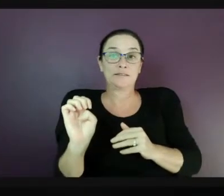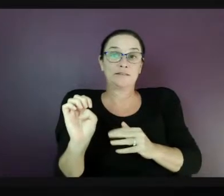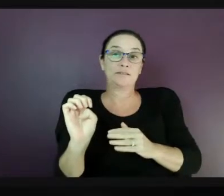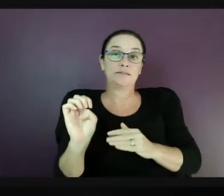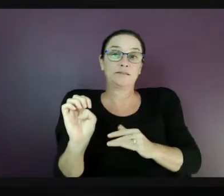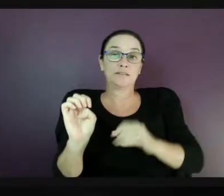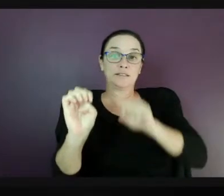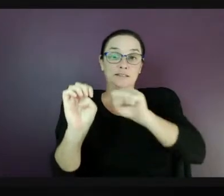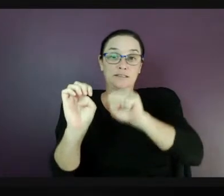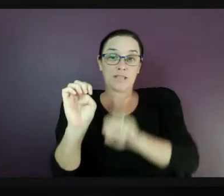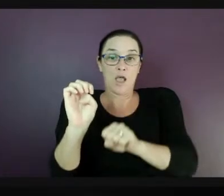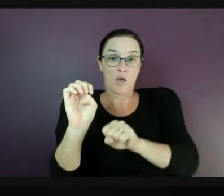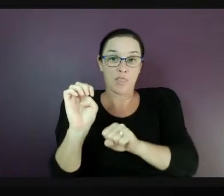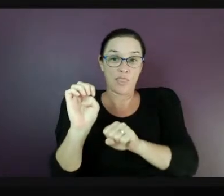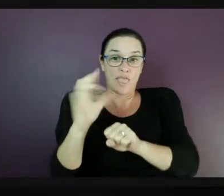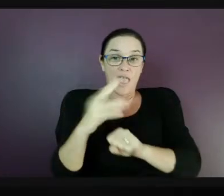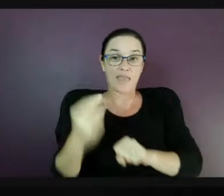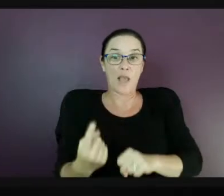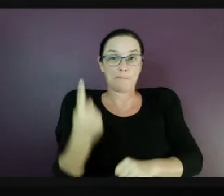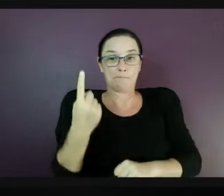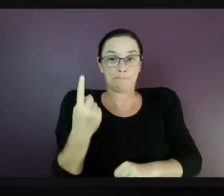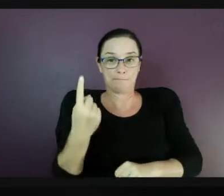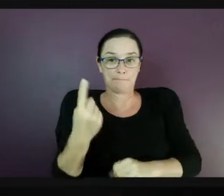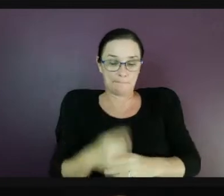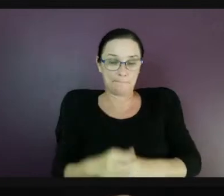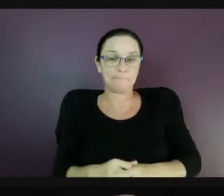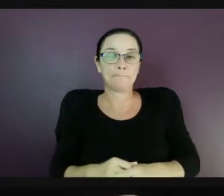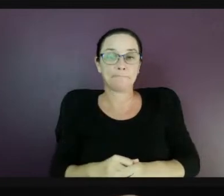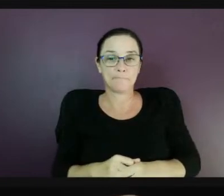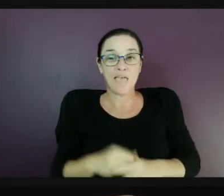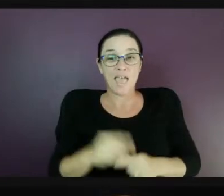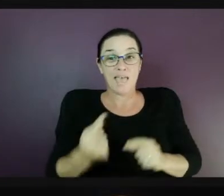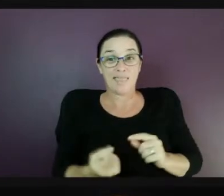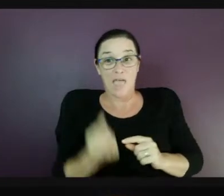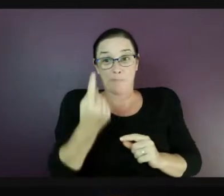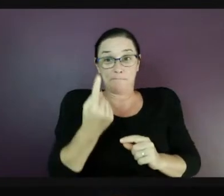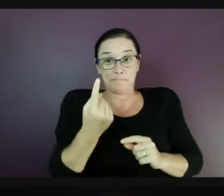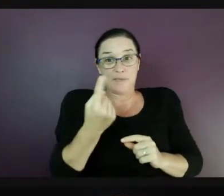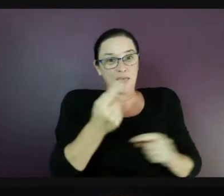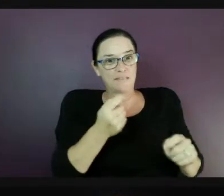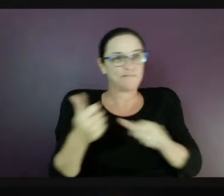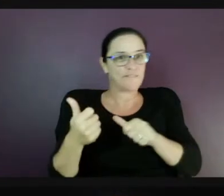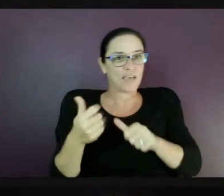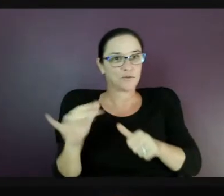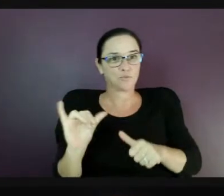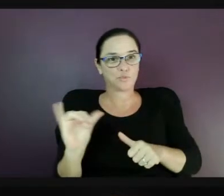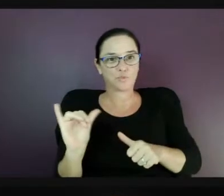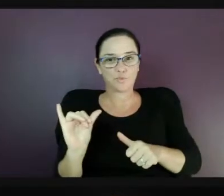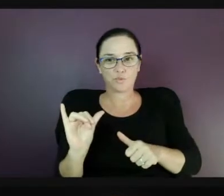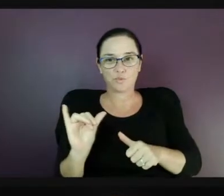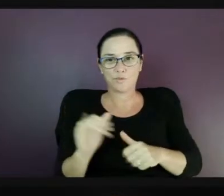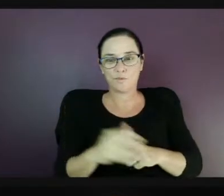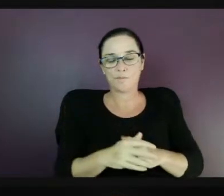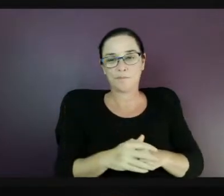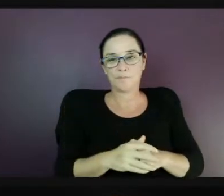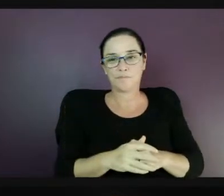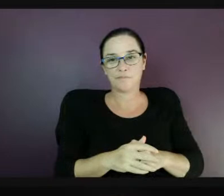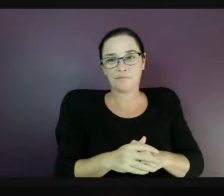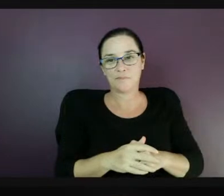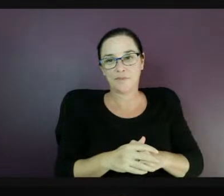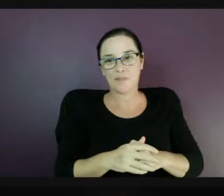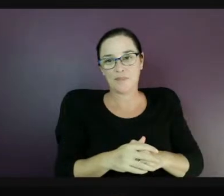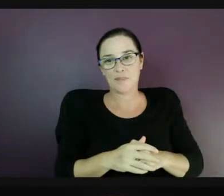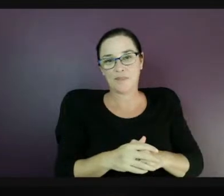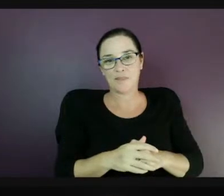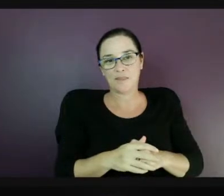to the south, and up. The up is actually very fast as well. This is why there is another one of